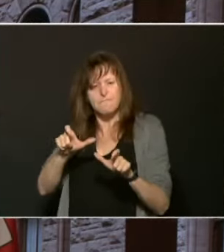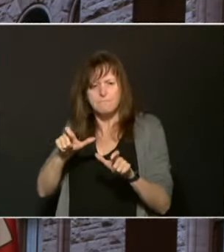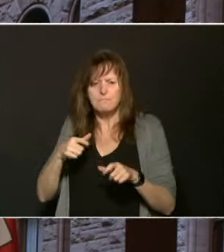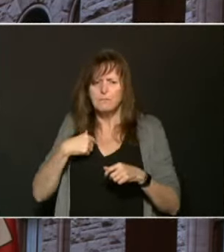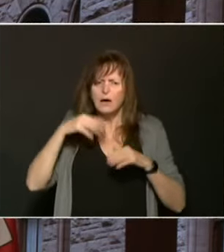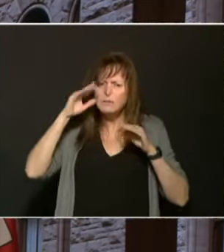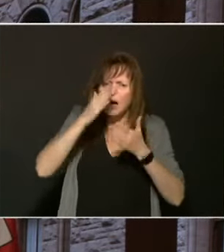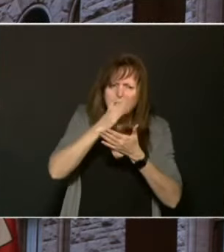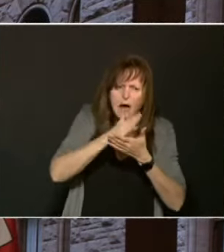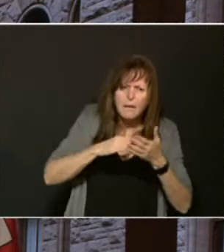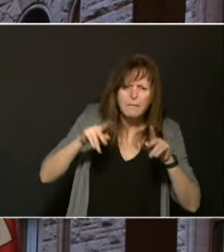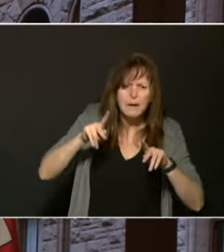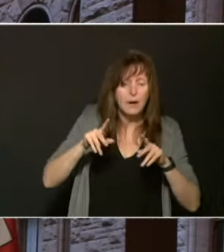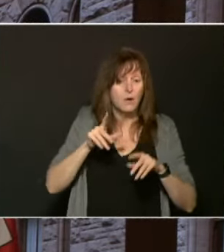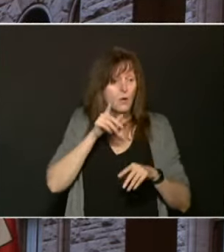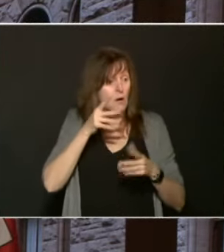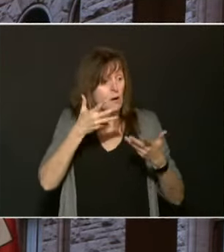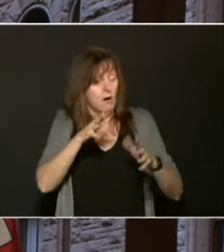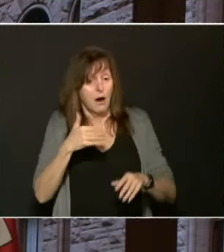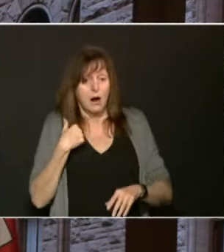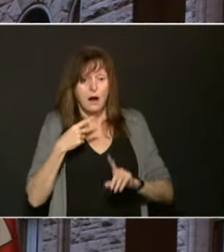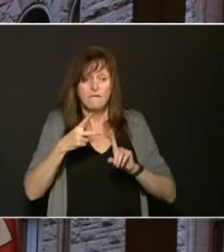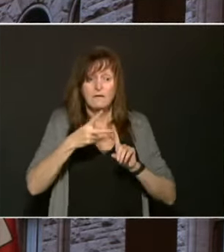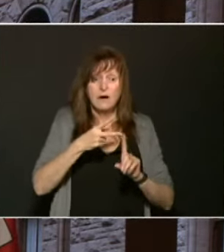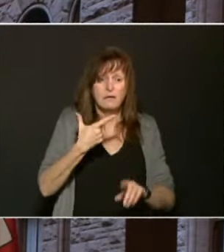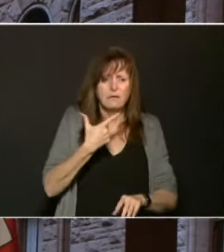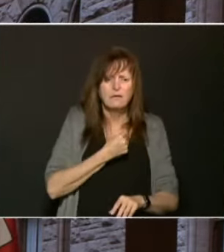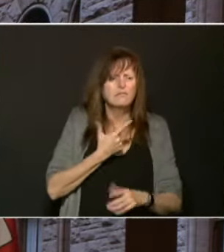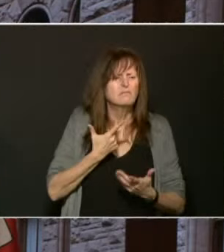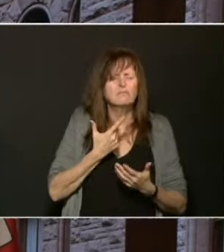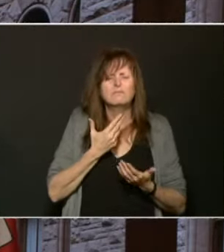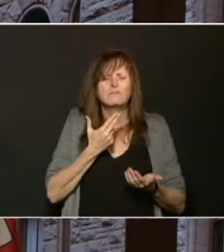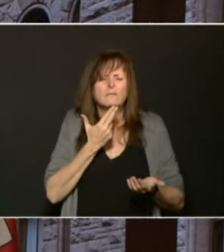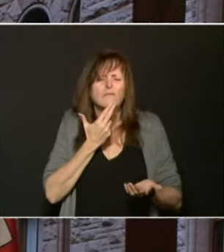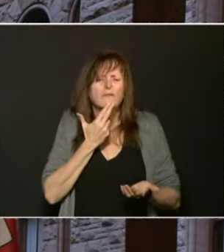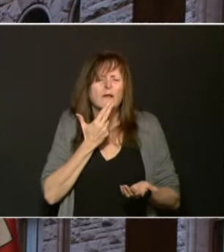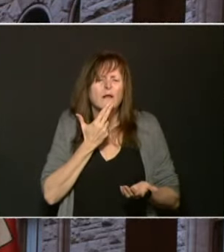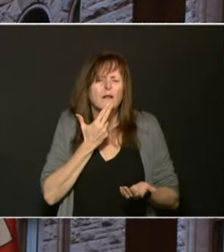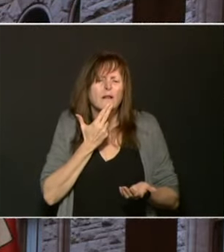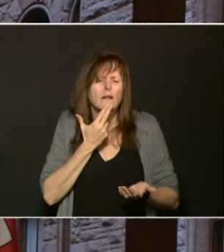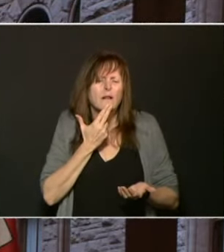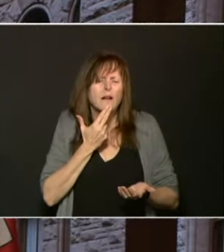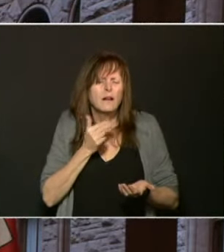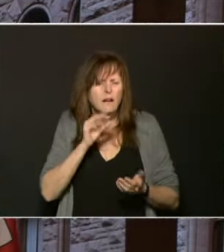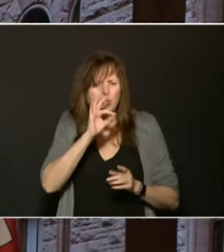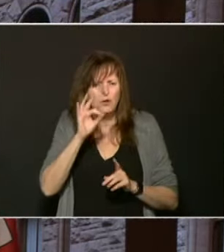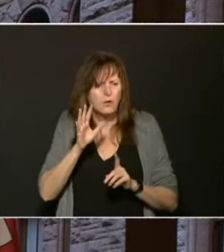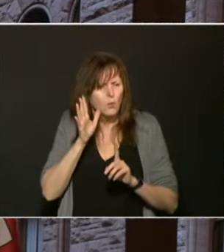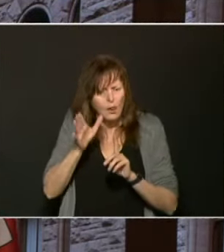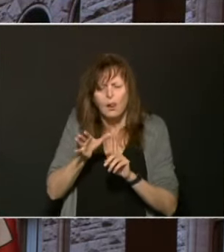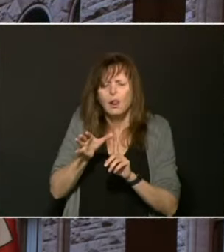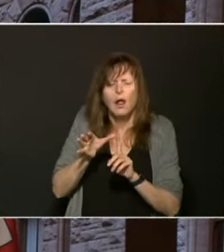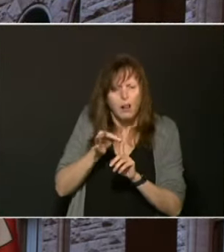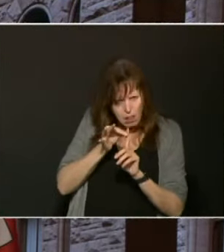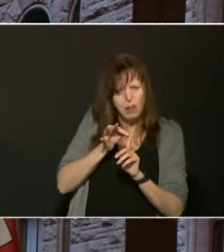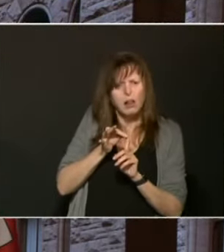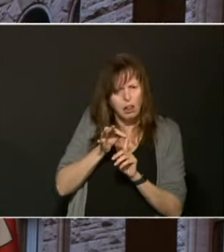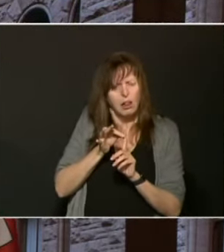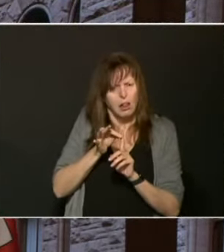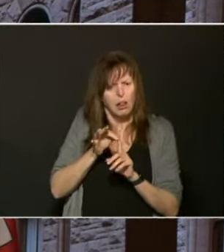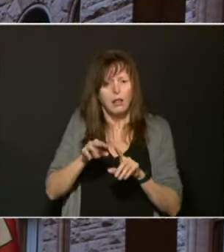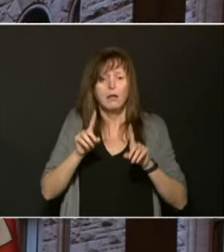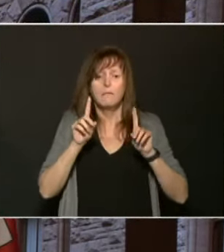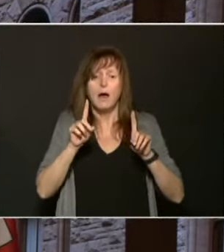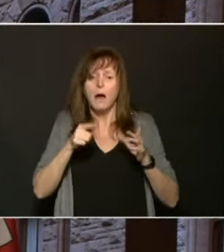The vaccines are excellent, but they're not 100%. But those people tend to have milder cases and less